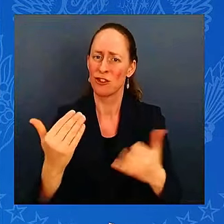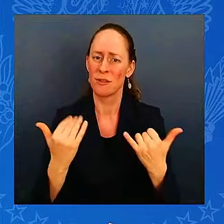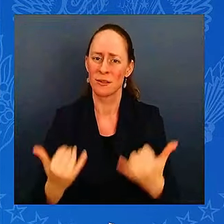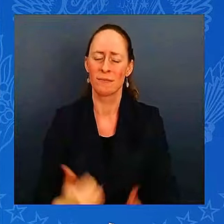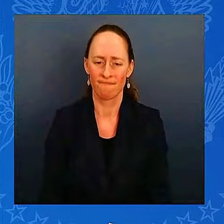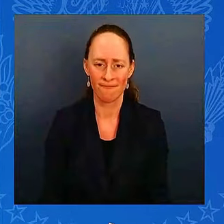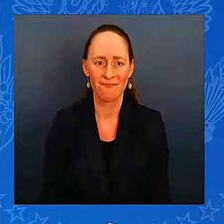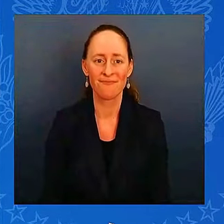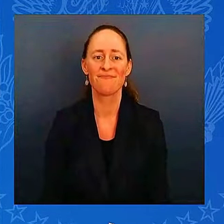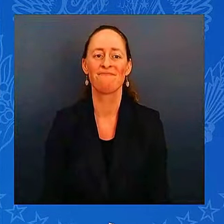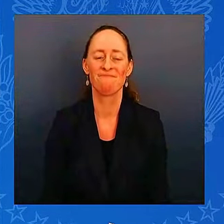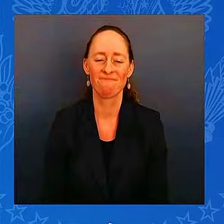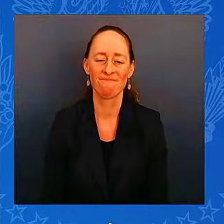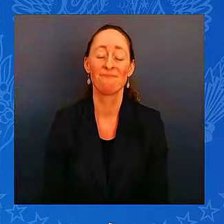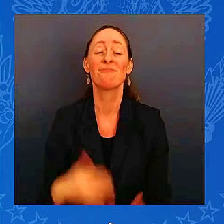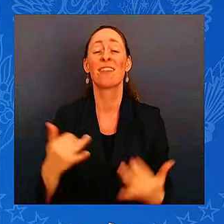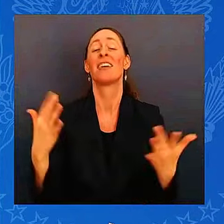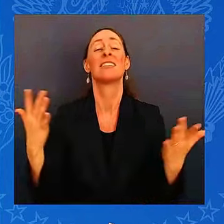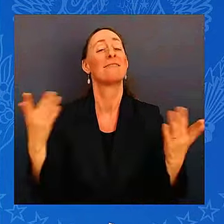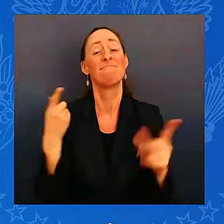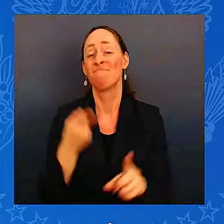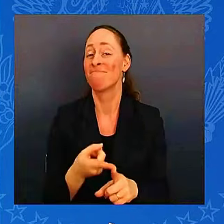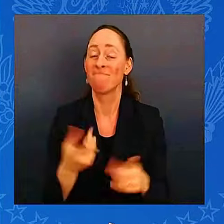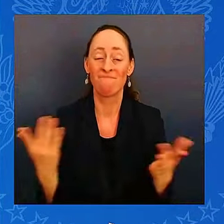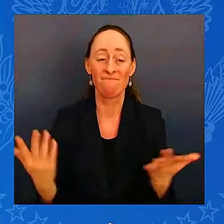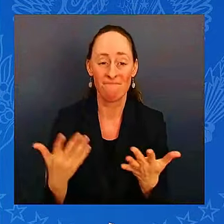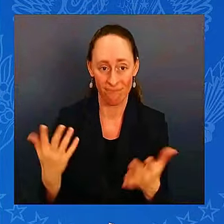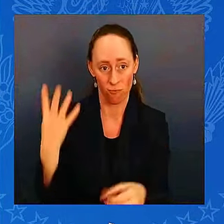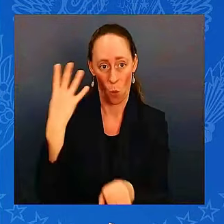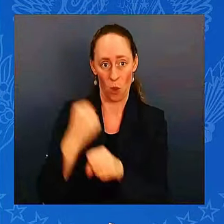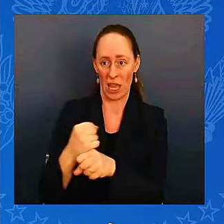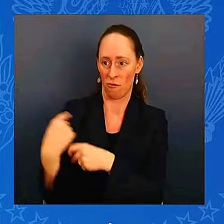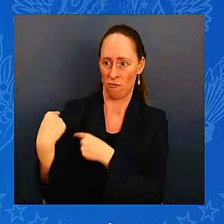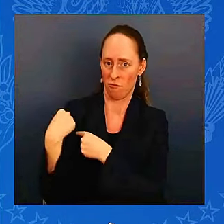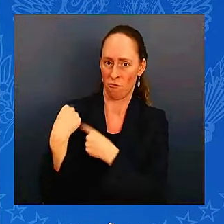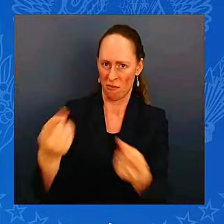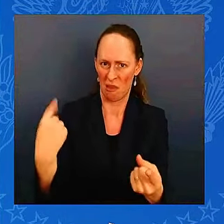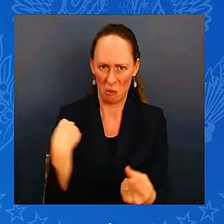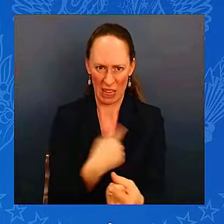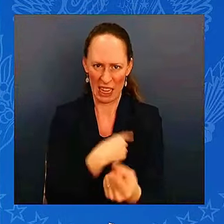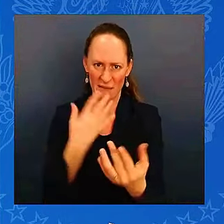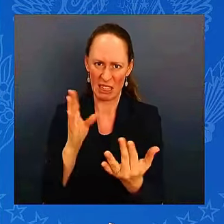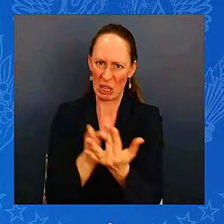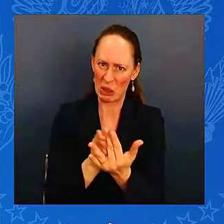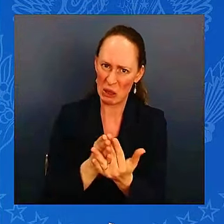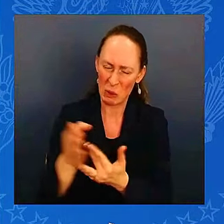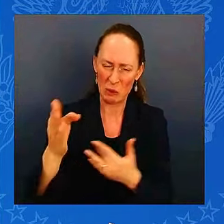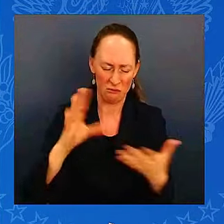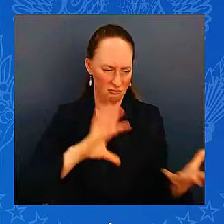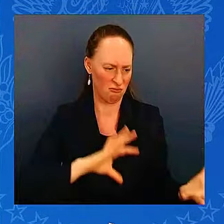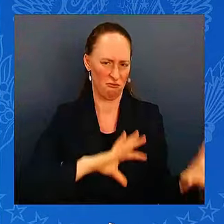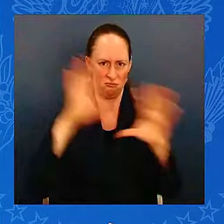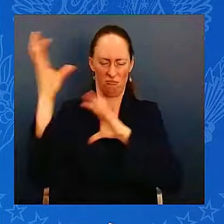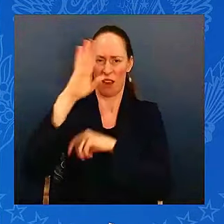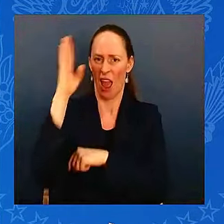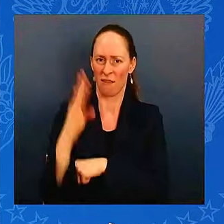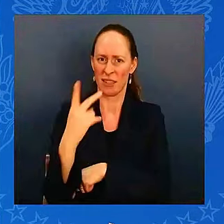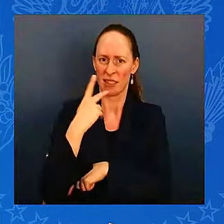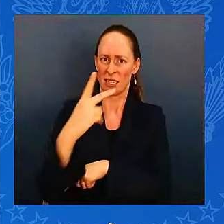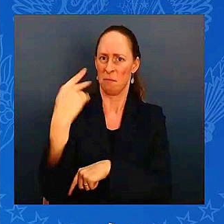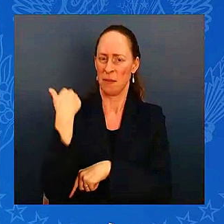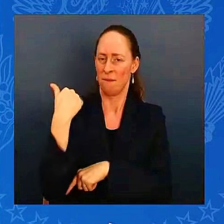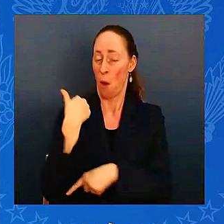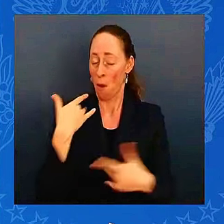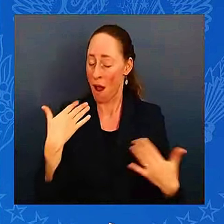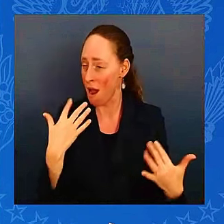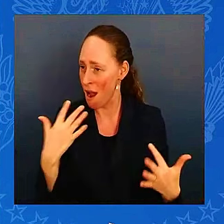we've gone from historic crisis to historic progress. And in doing it, with a new playbook